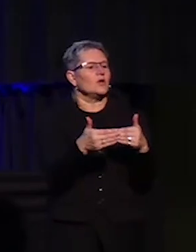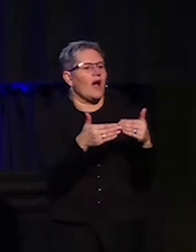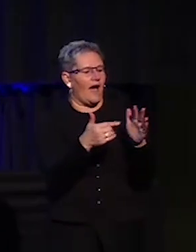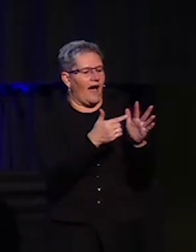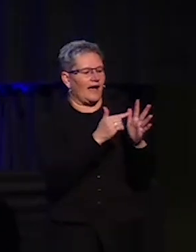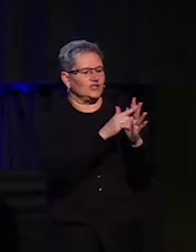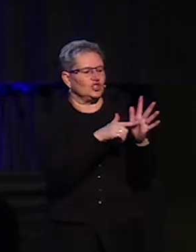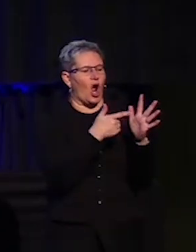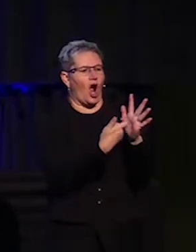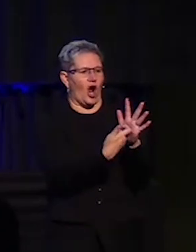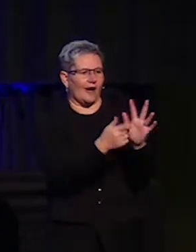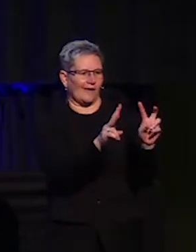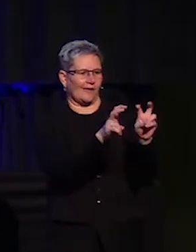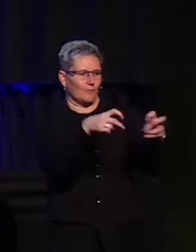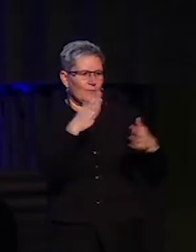Deep, right?